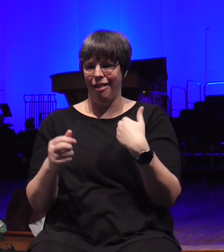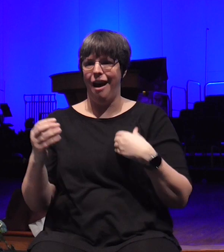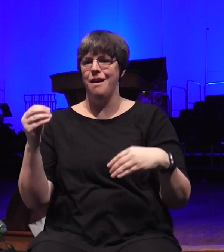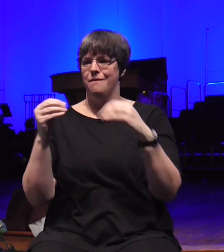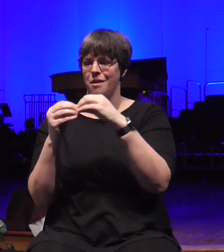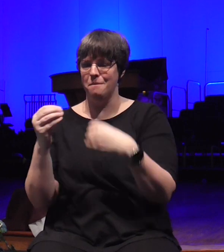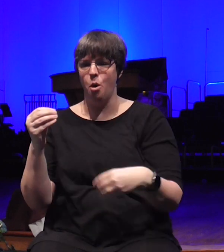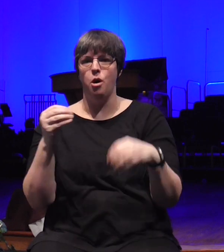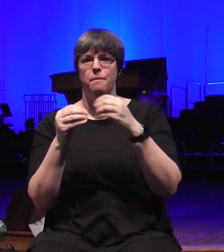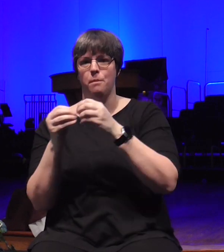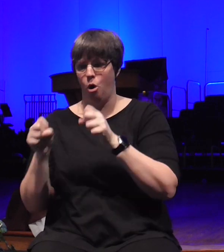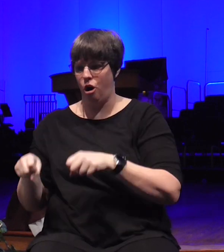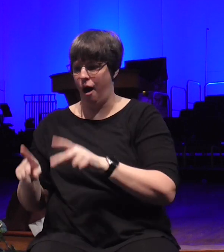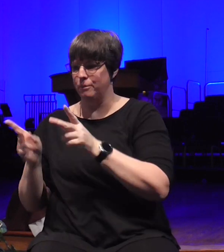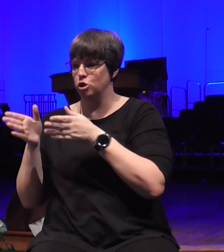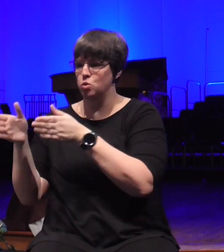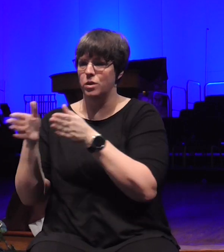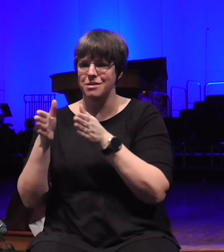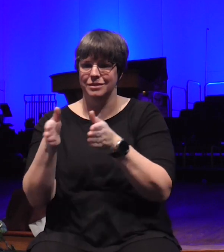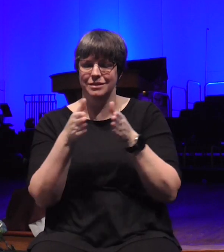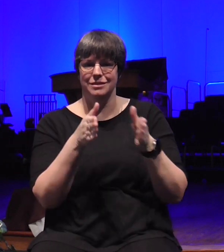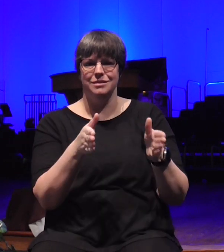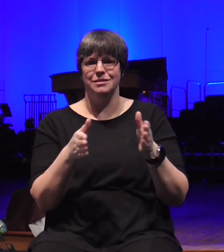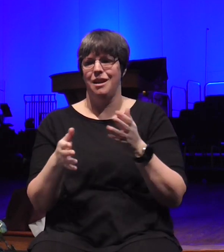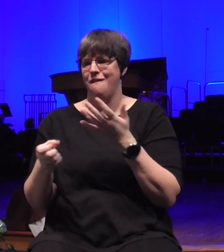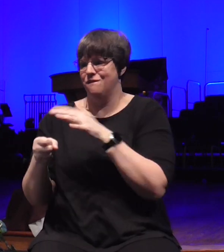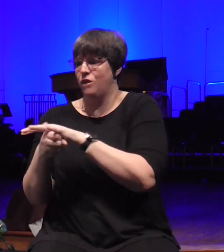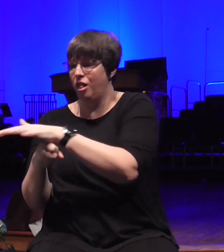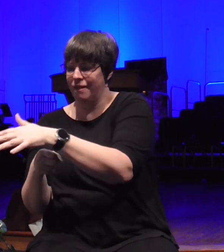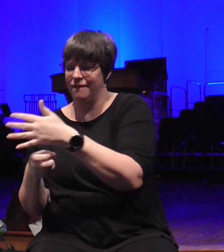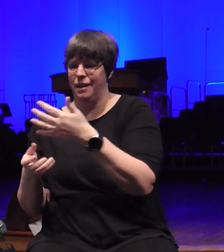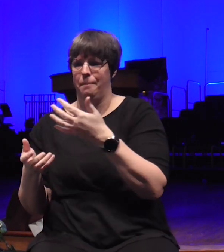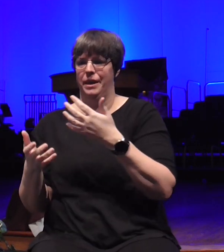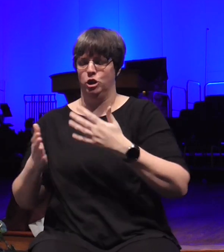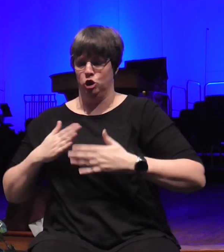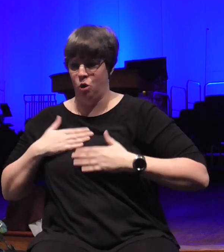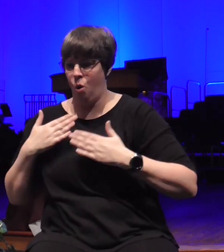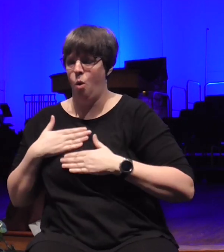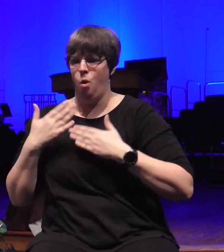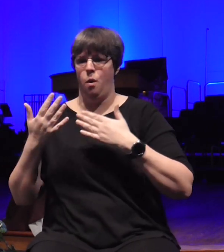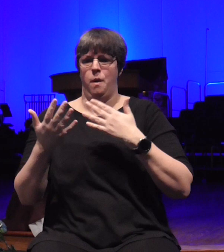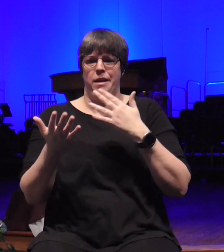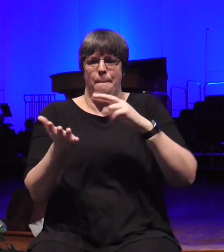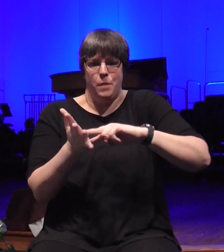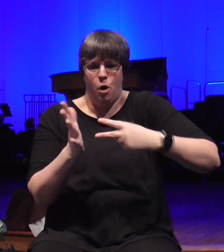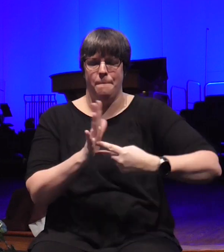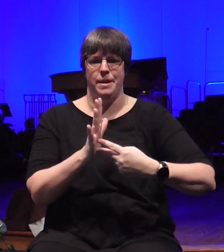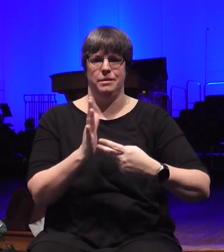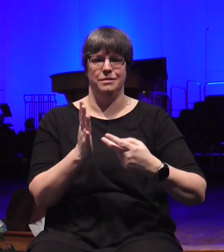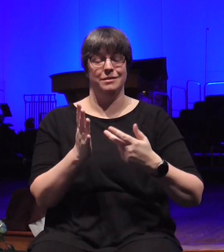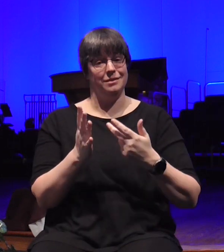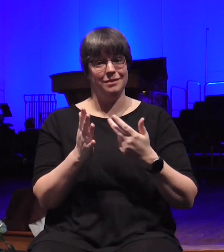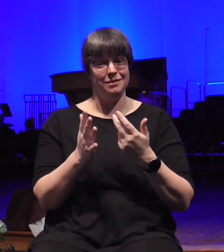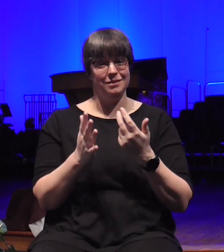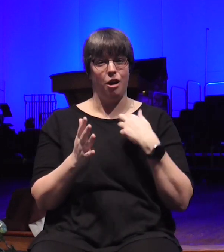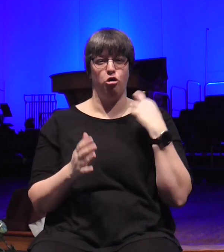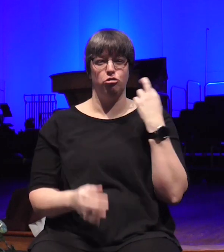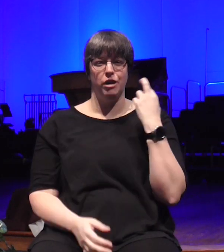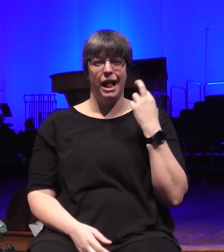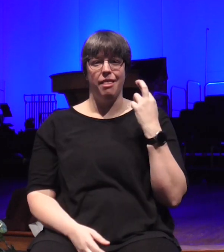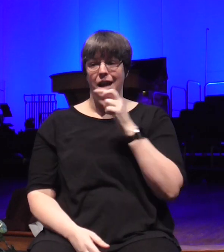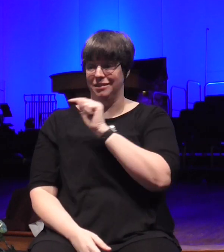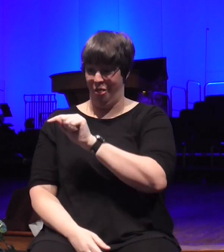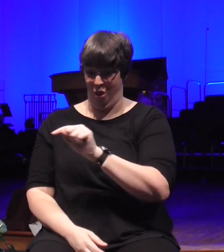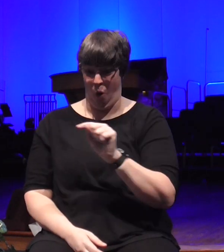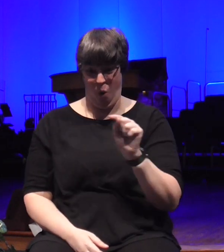of fulfillment, creativity, love, joy, and purpose in their lives. And I've realized that these